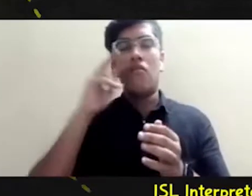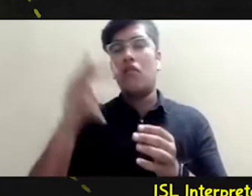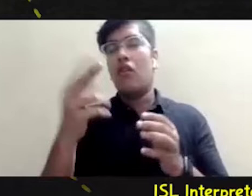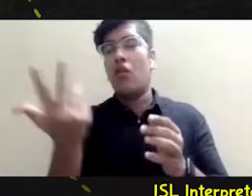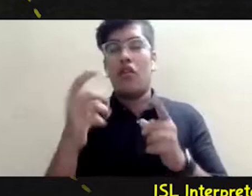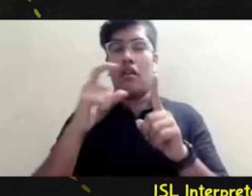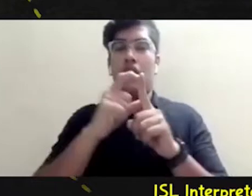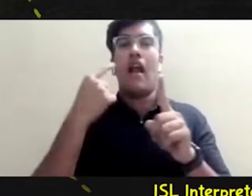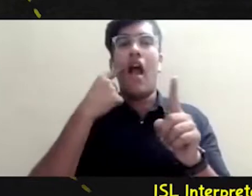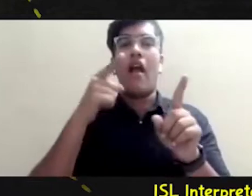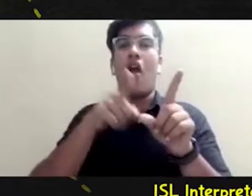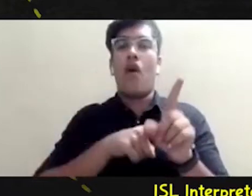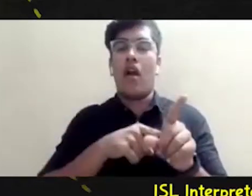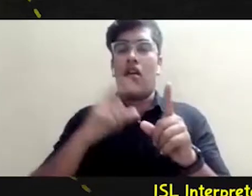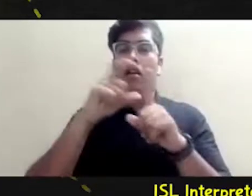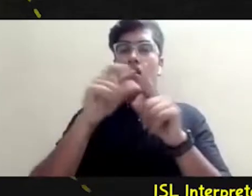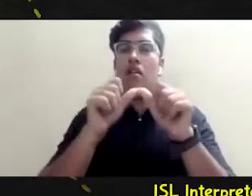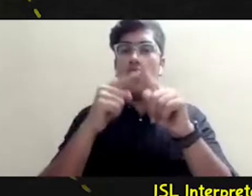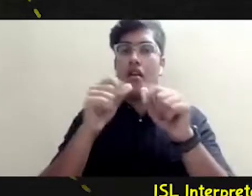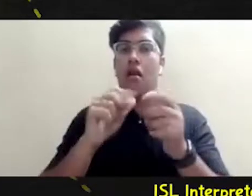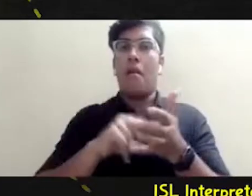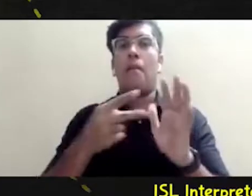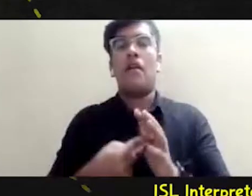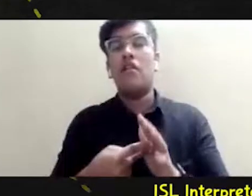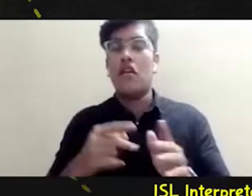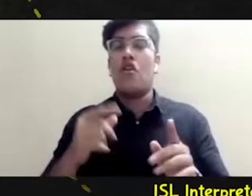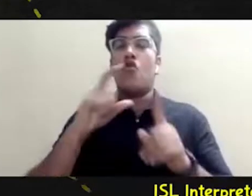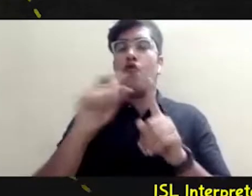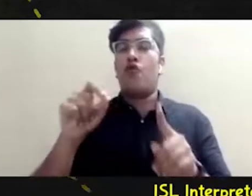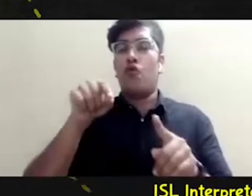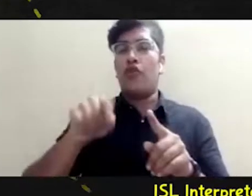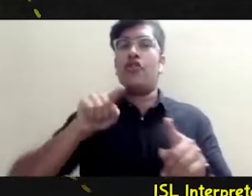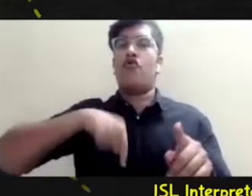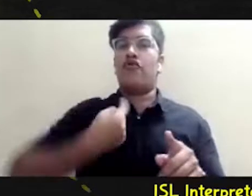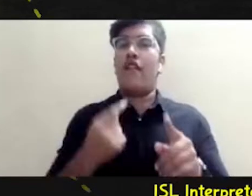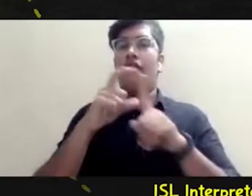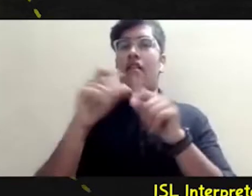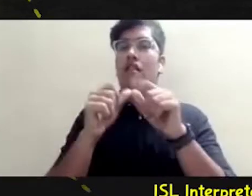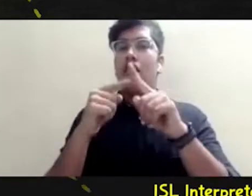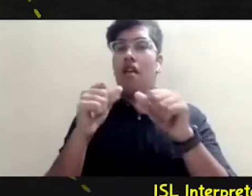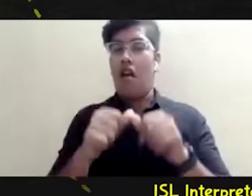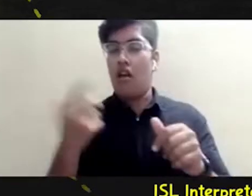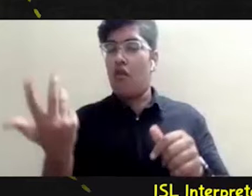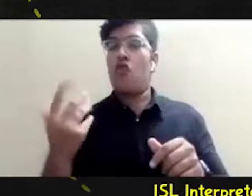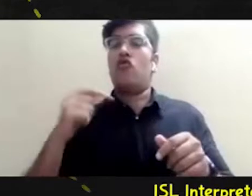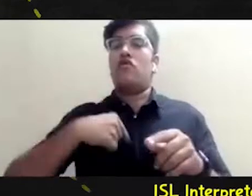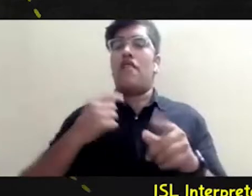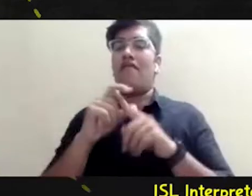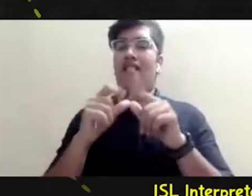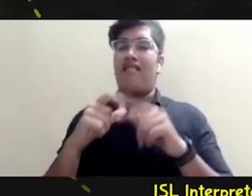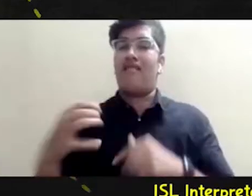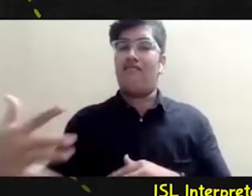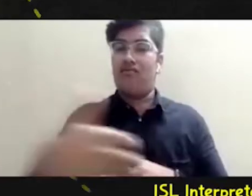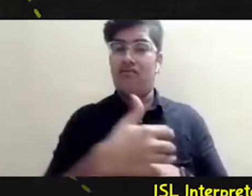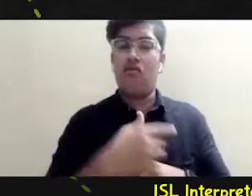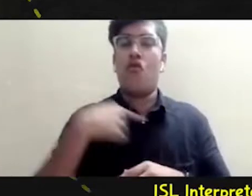exploring or looking at the idea of DIYing data by marginalized communities, right? How much